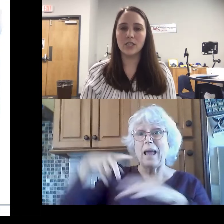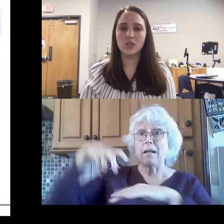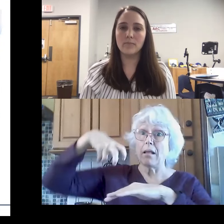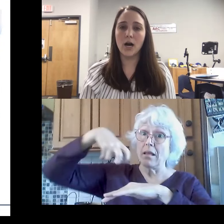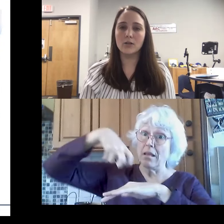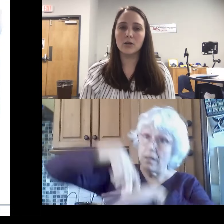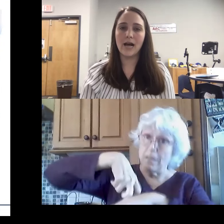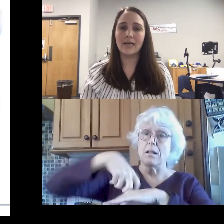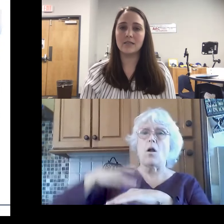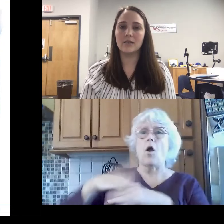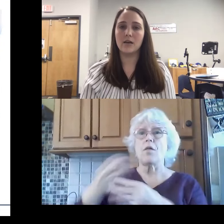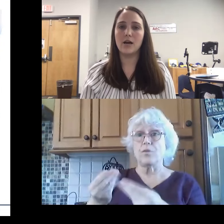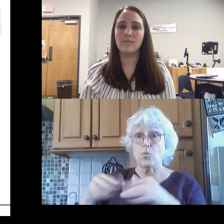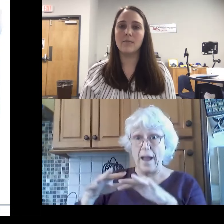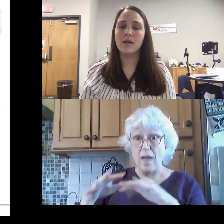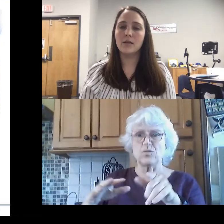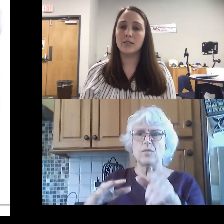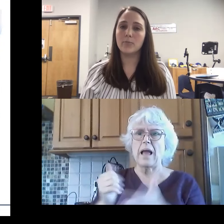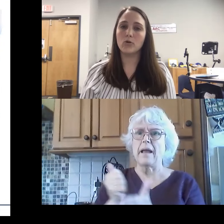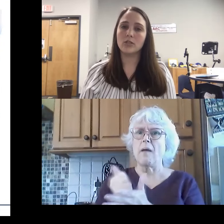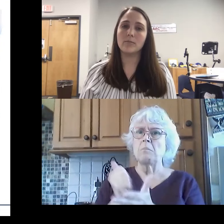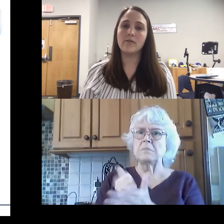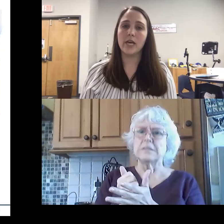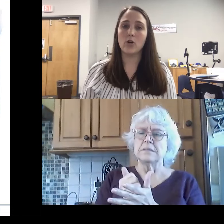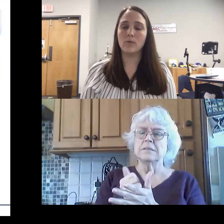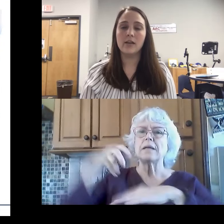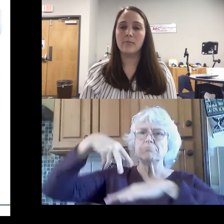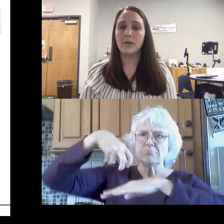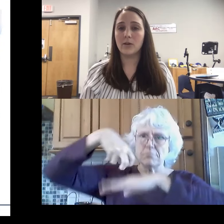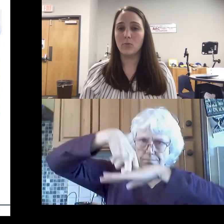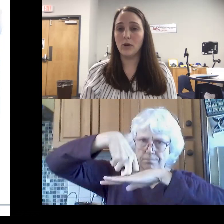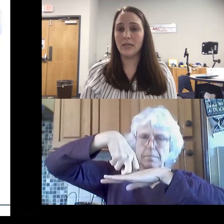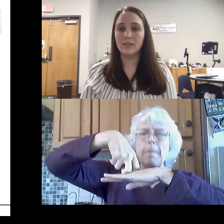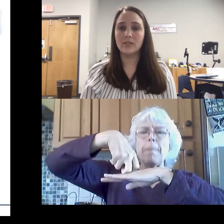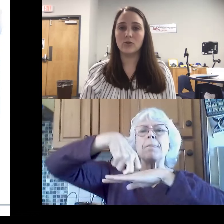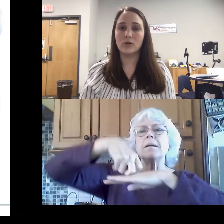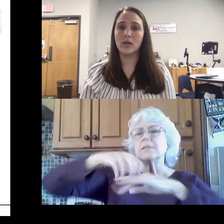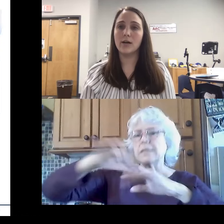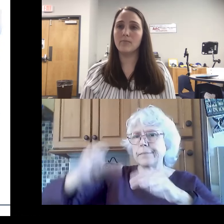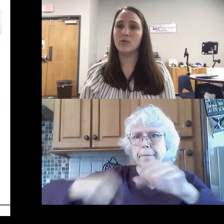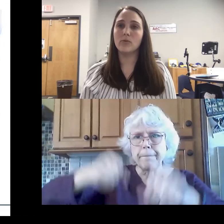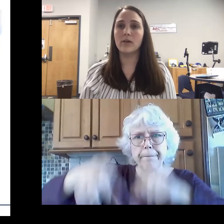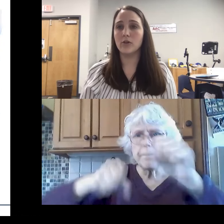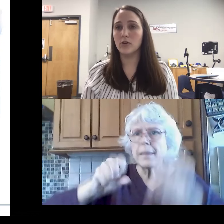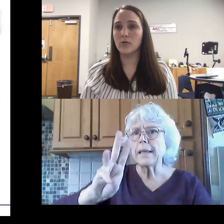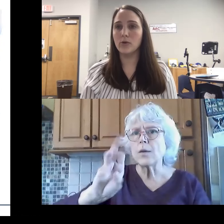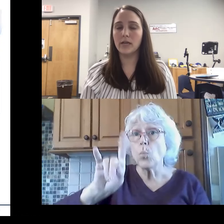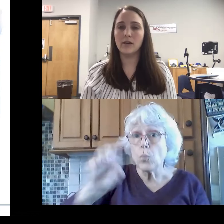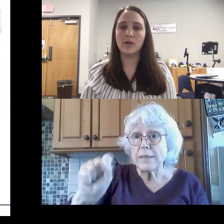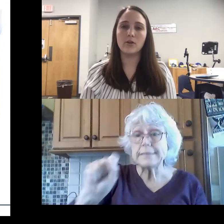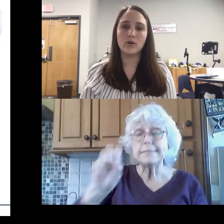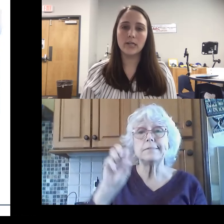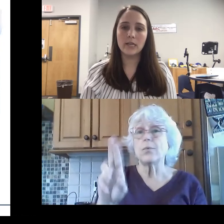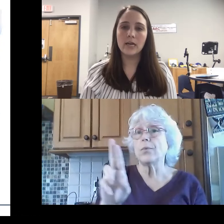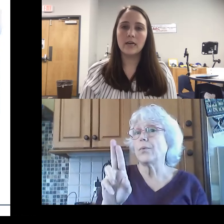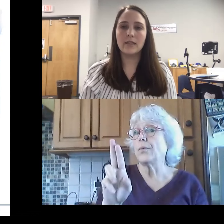a little cushion but also has the supports to be able to help you once you're done picking weeds or doing whatever you're doing in